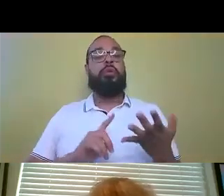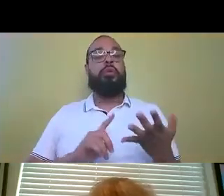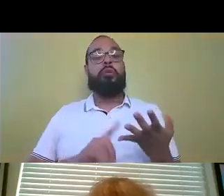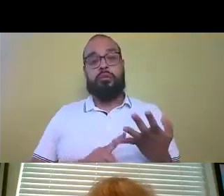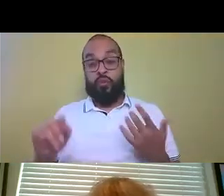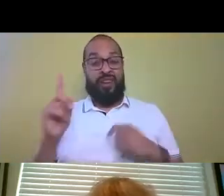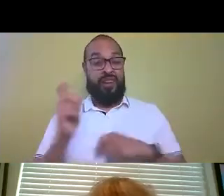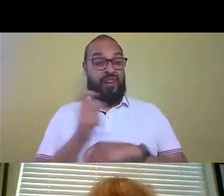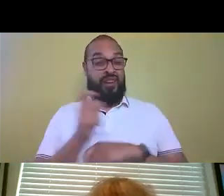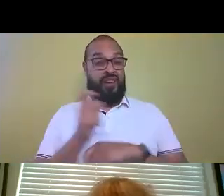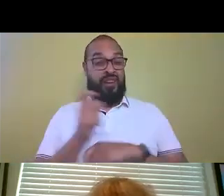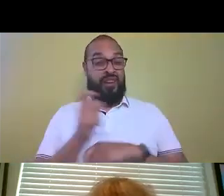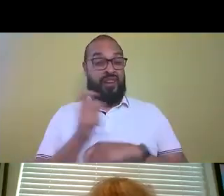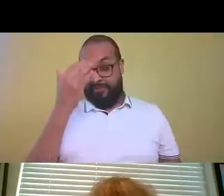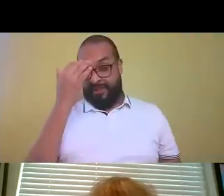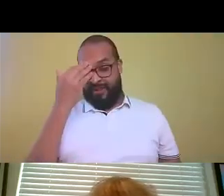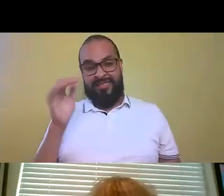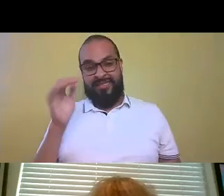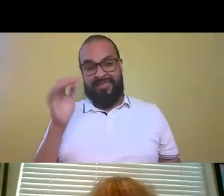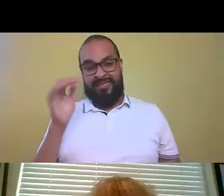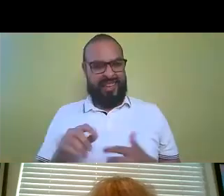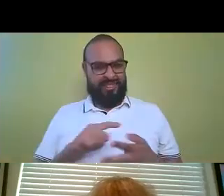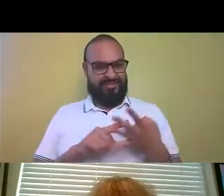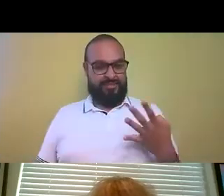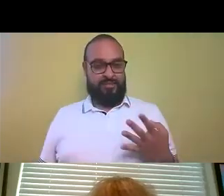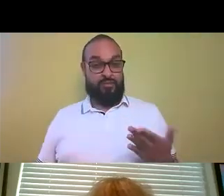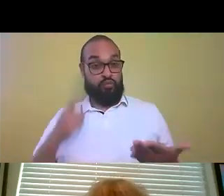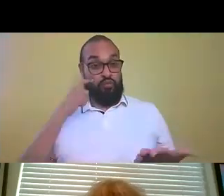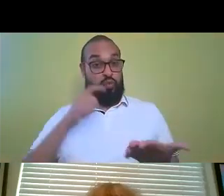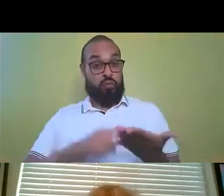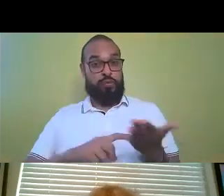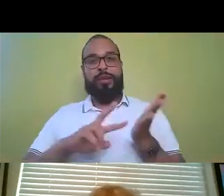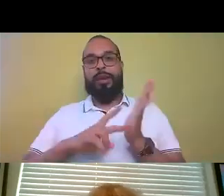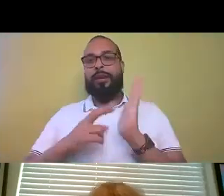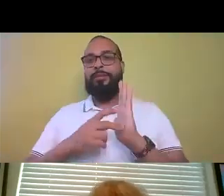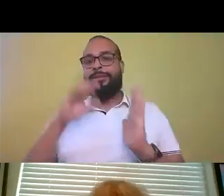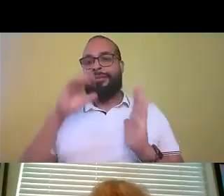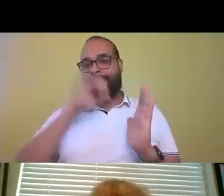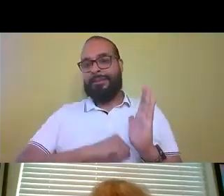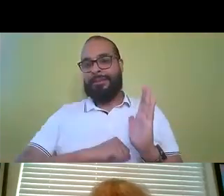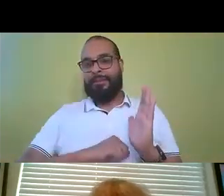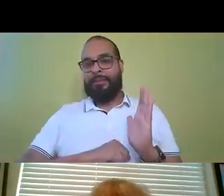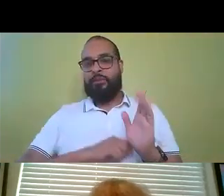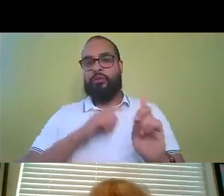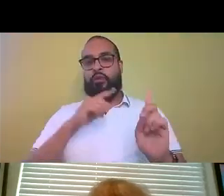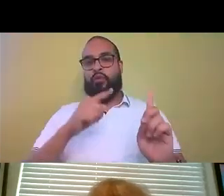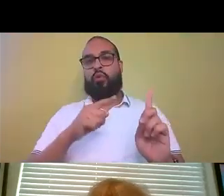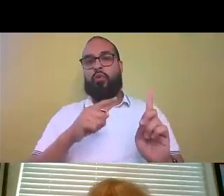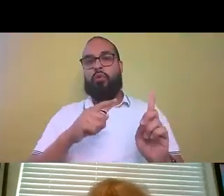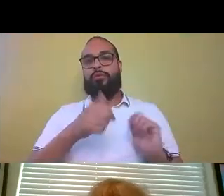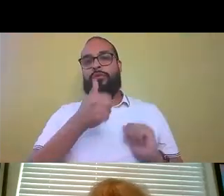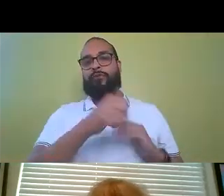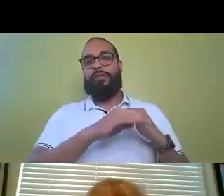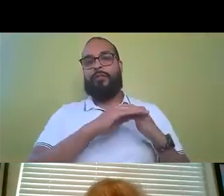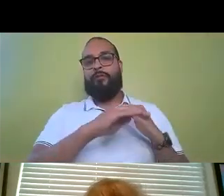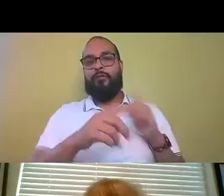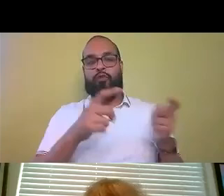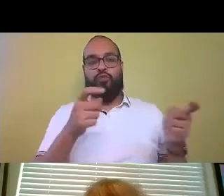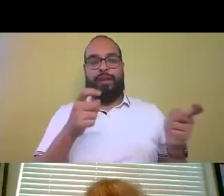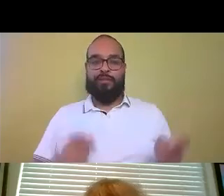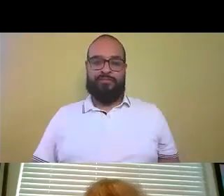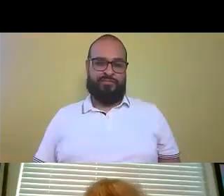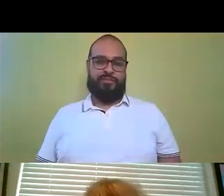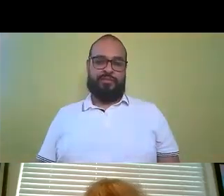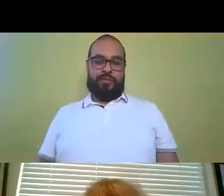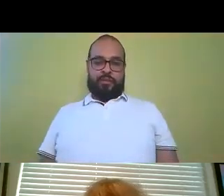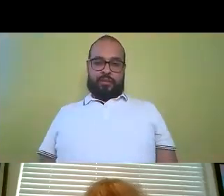a high engine, then we've missed that goal of maintaining self-regulation. And I think we'd all agree